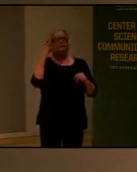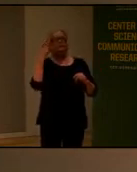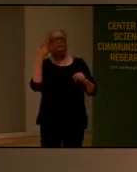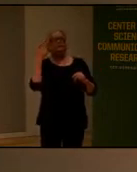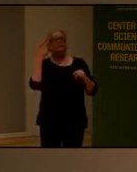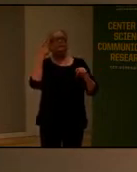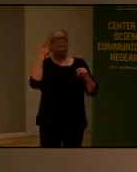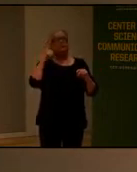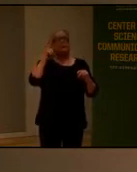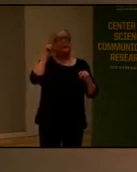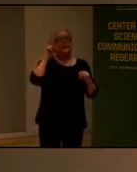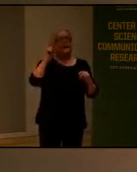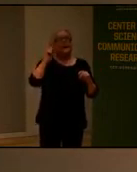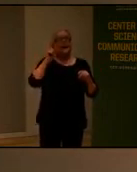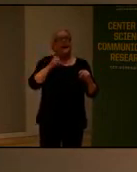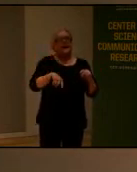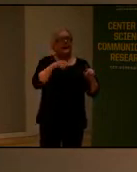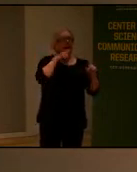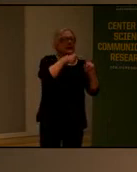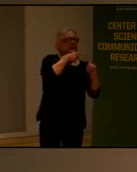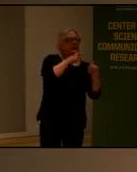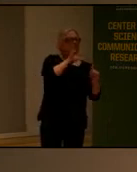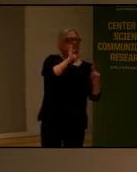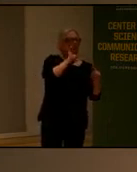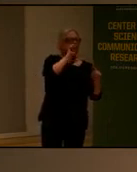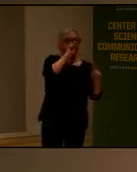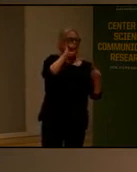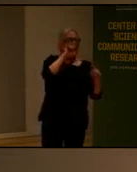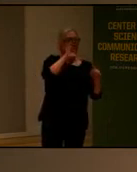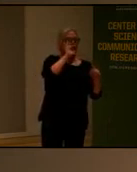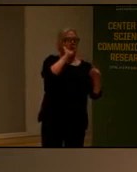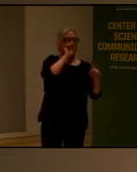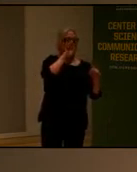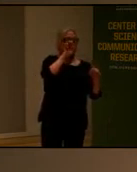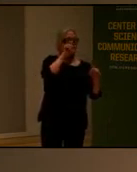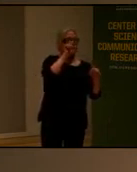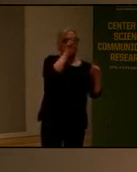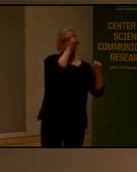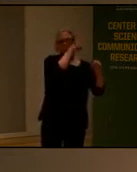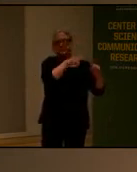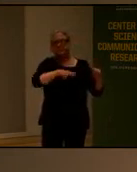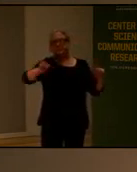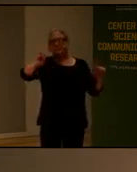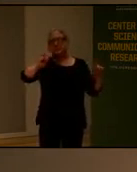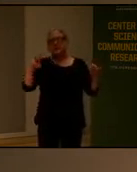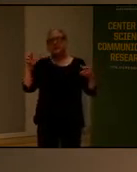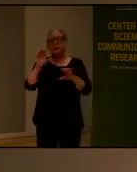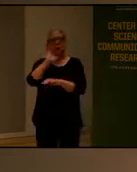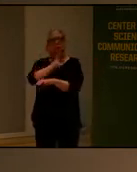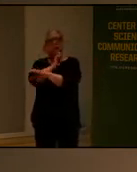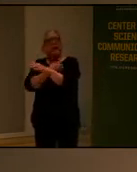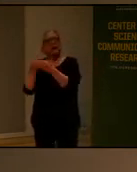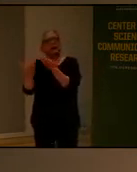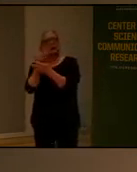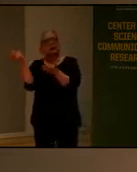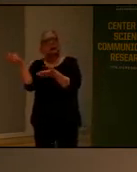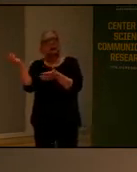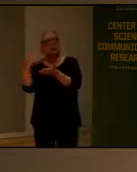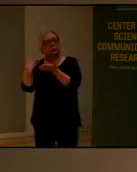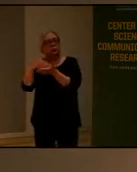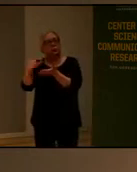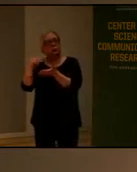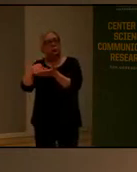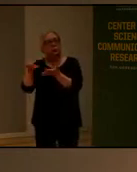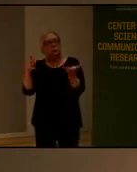equitable transition away from fossil fuels. When I start to talk about forests, the importance of forest health, and our relationships with biodiversity